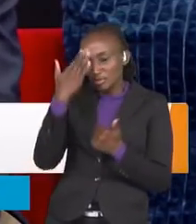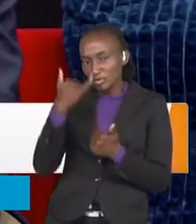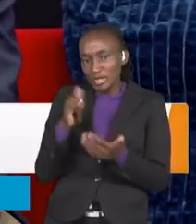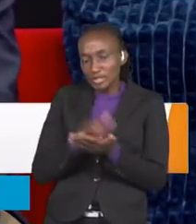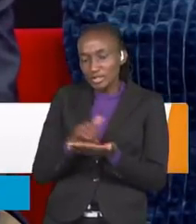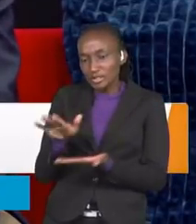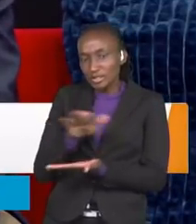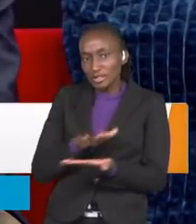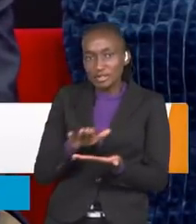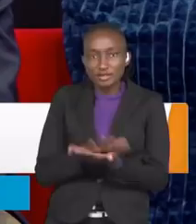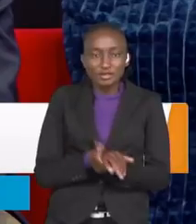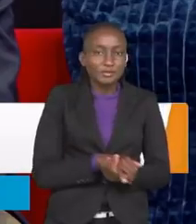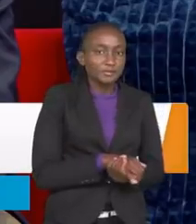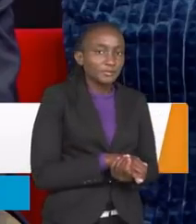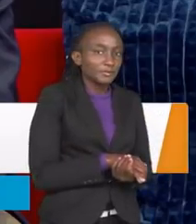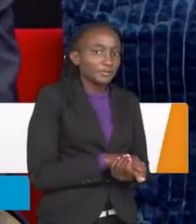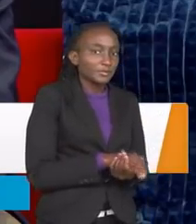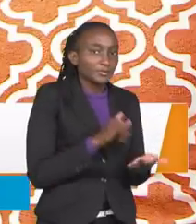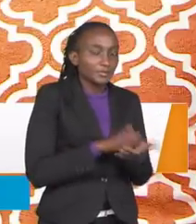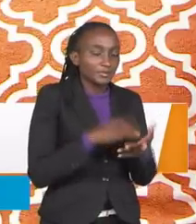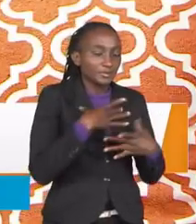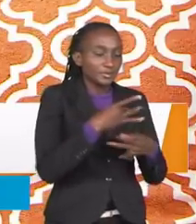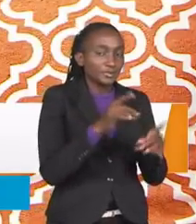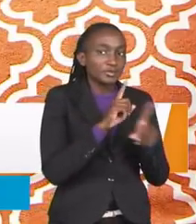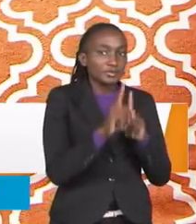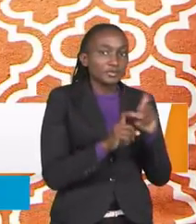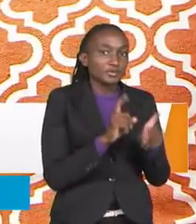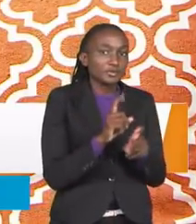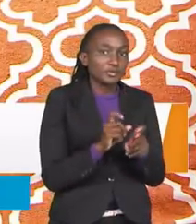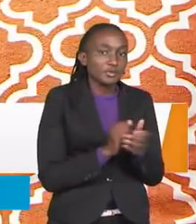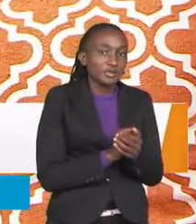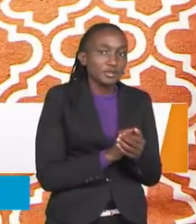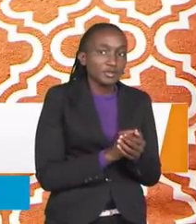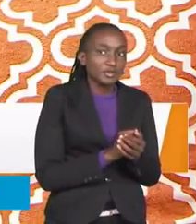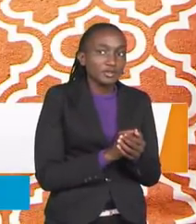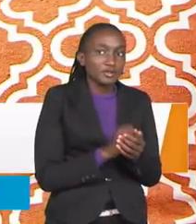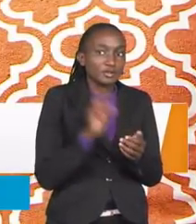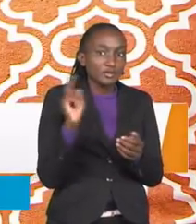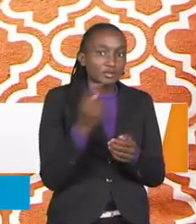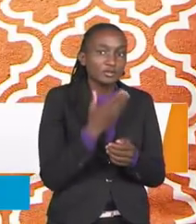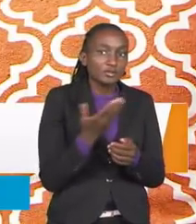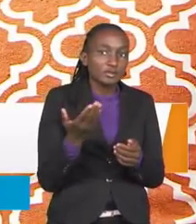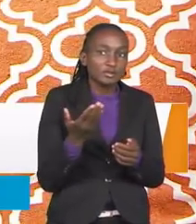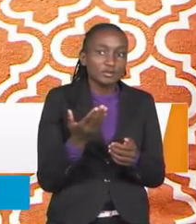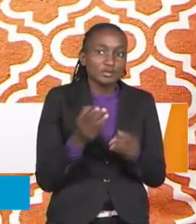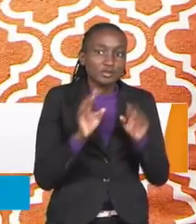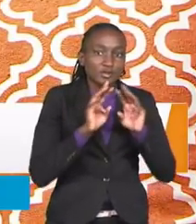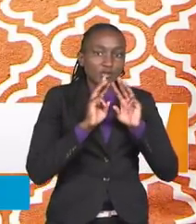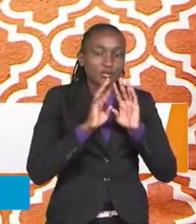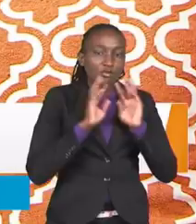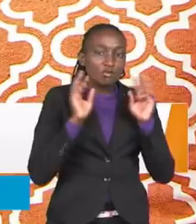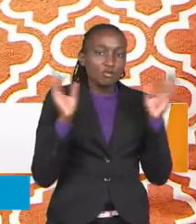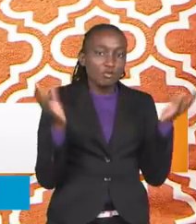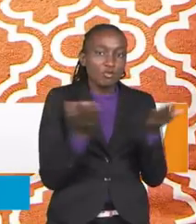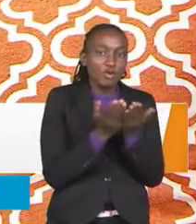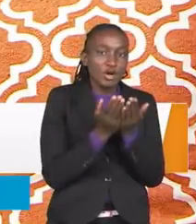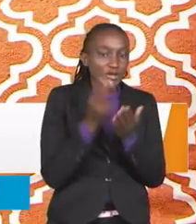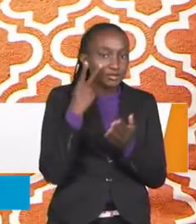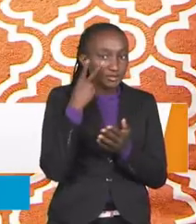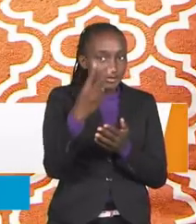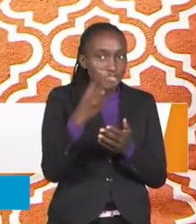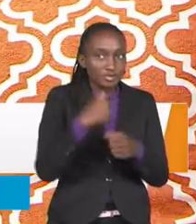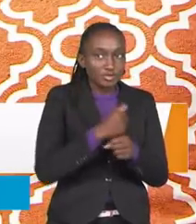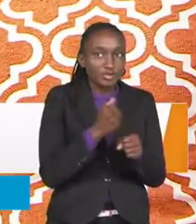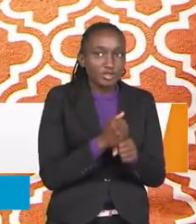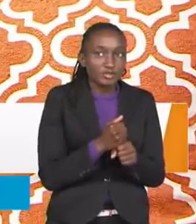in this particular case? That's an interesting question. Yeah, sure. One of the things that World Vision does is